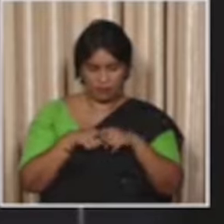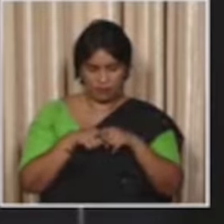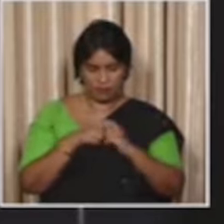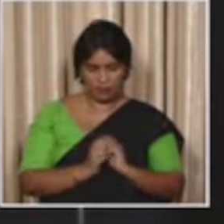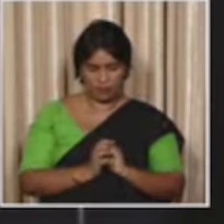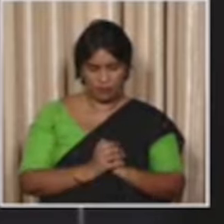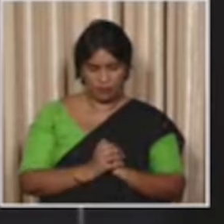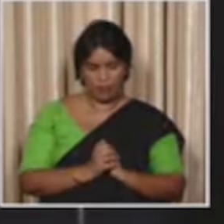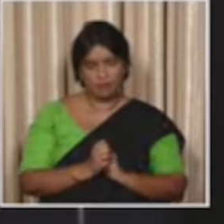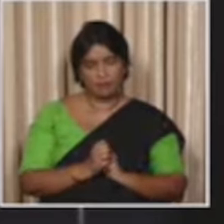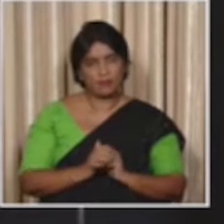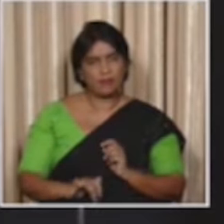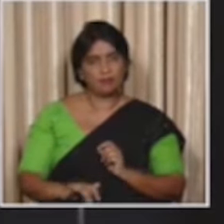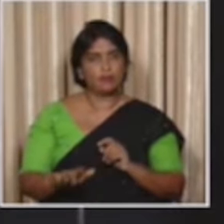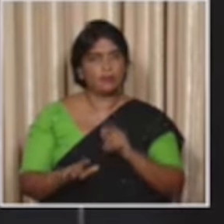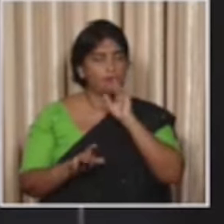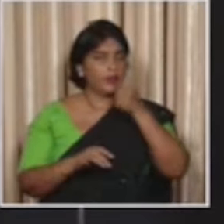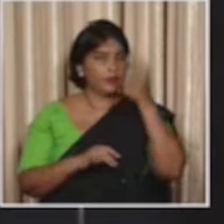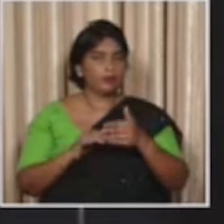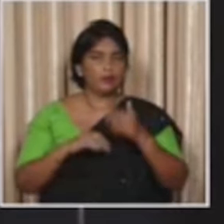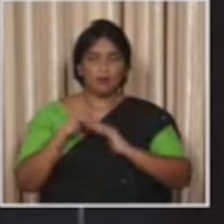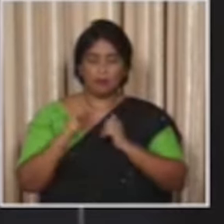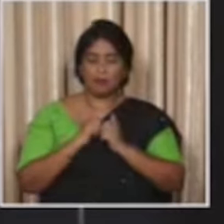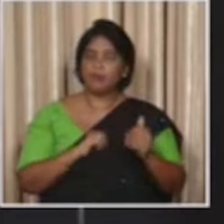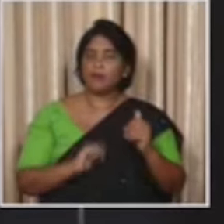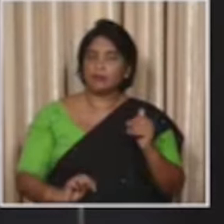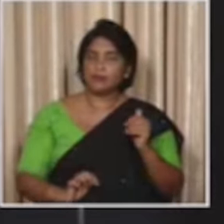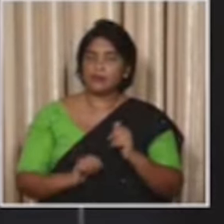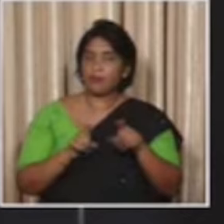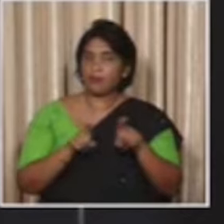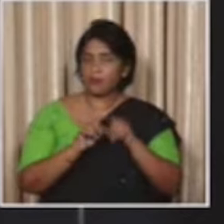ideology of the ethno-national Jewish state